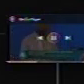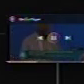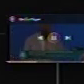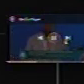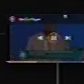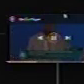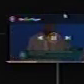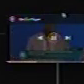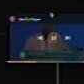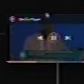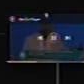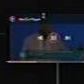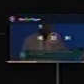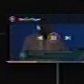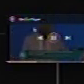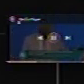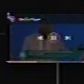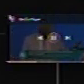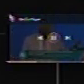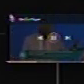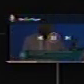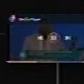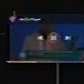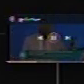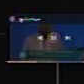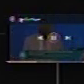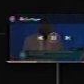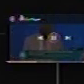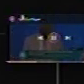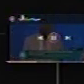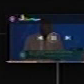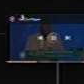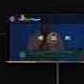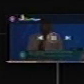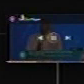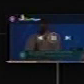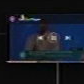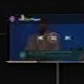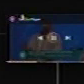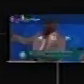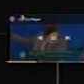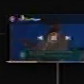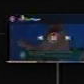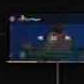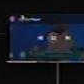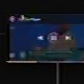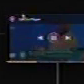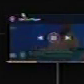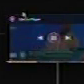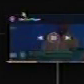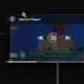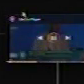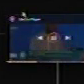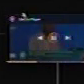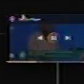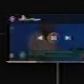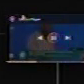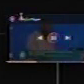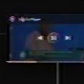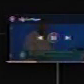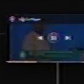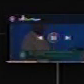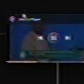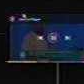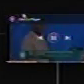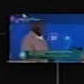own kingdoms and all of that, and they do all kinds of marketing, all kinds of, you know, marketing on it,